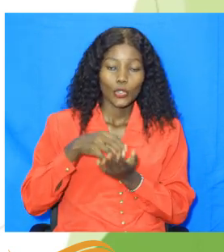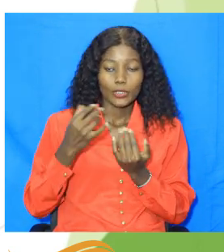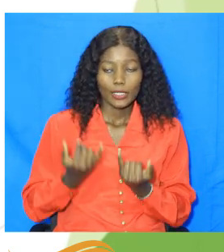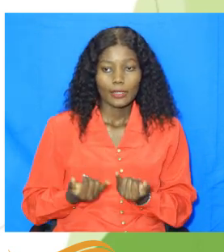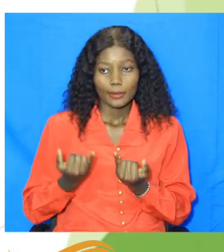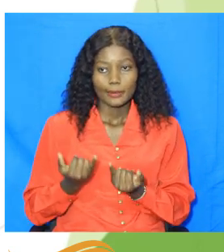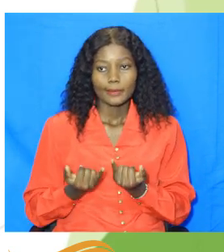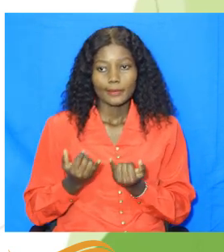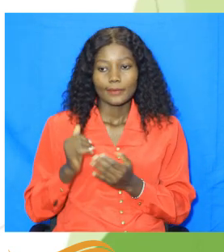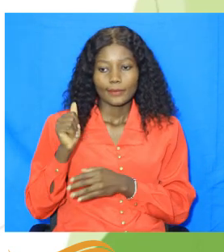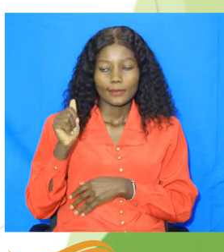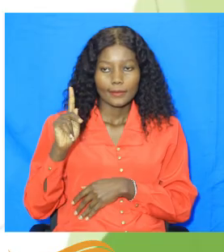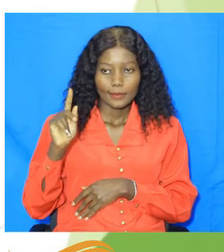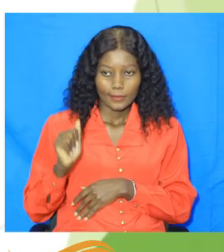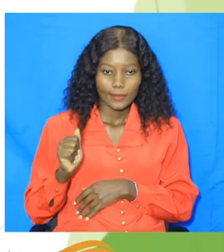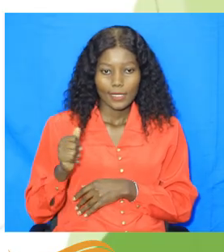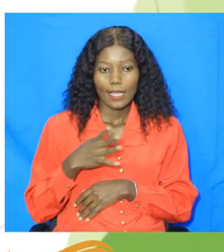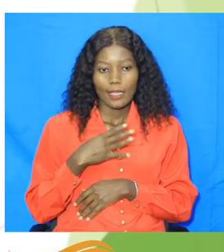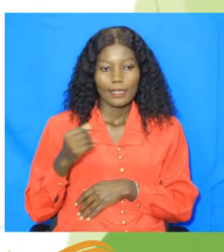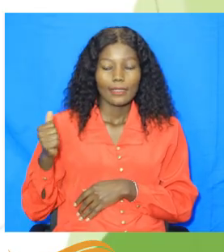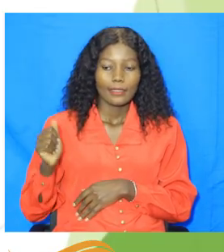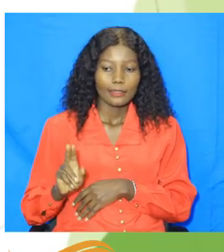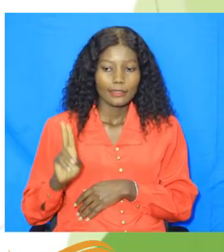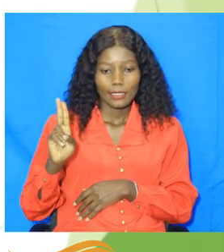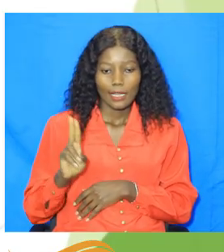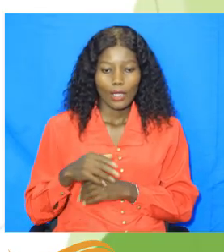So Aka and Ao